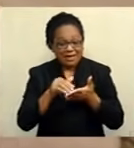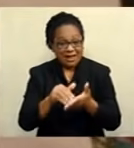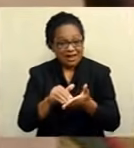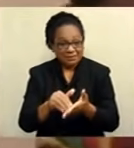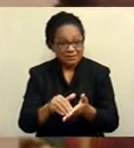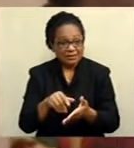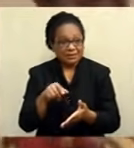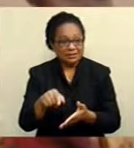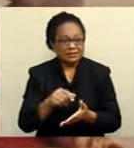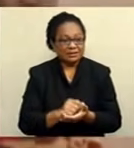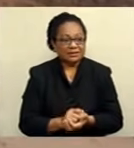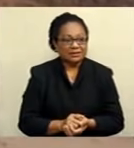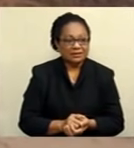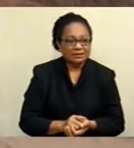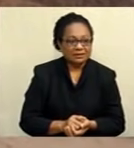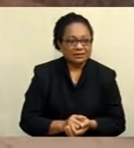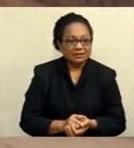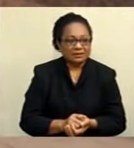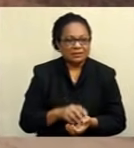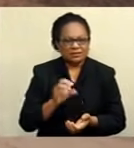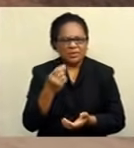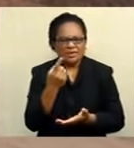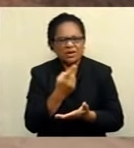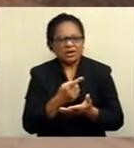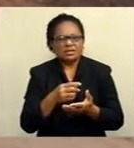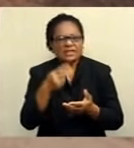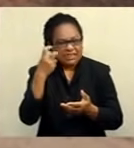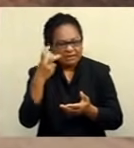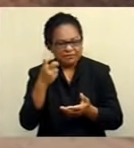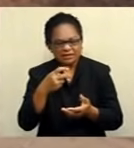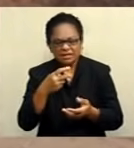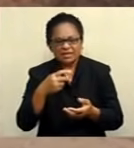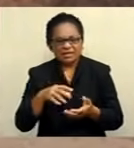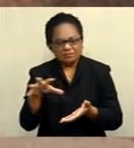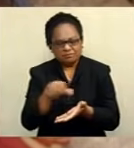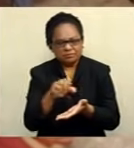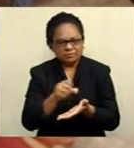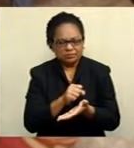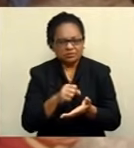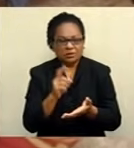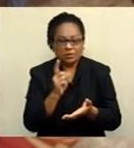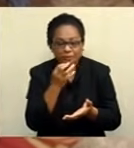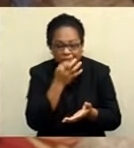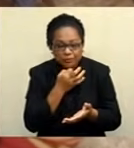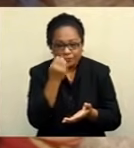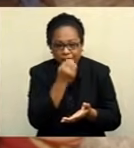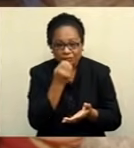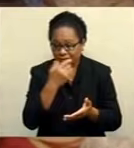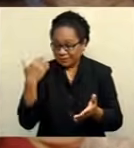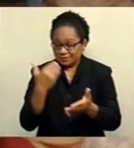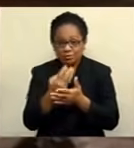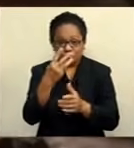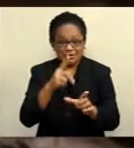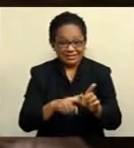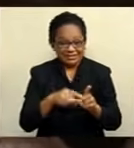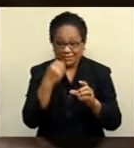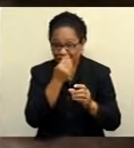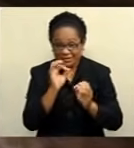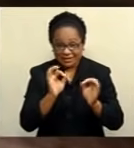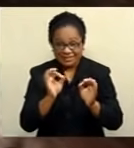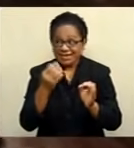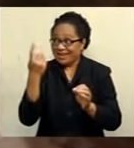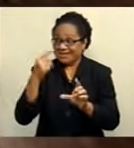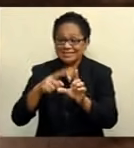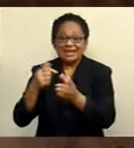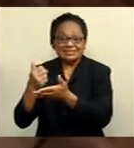access, and bandits plunder what's left. After 3 years without rain, when the first load of food aid finally got through in March last